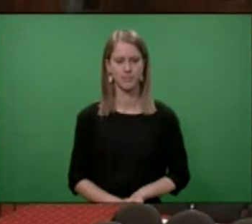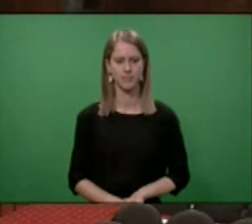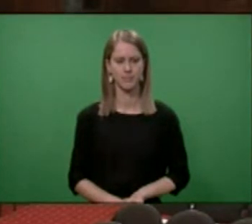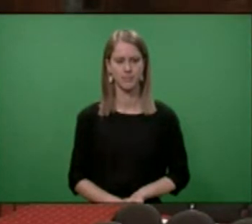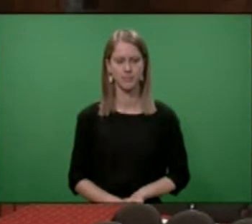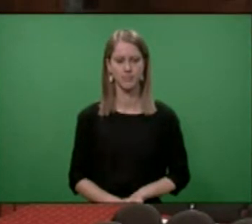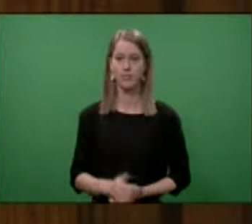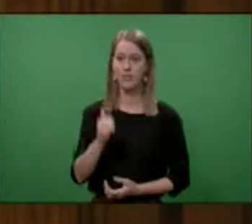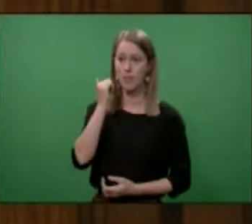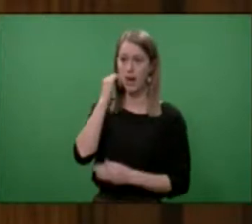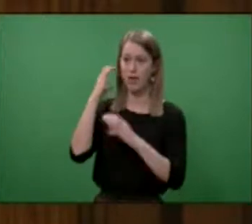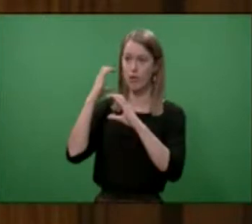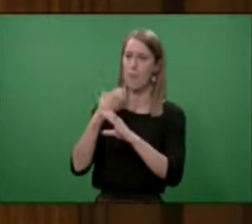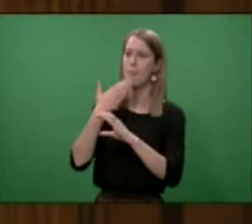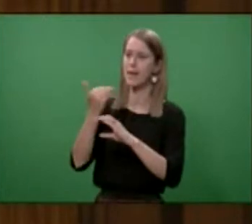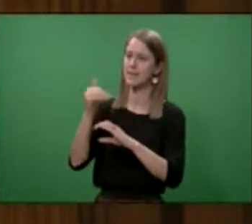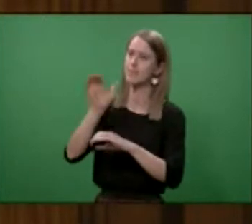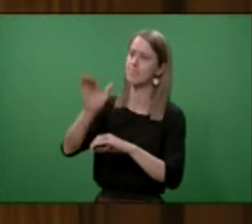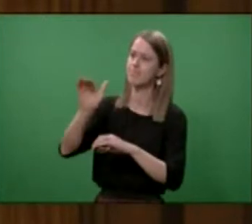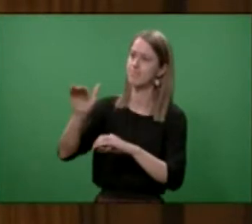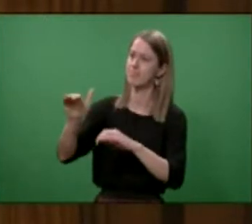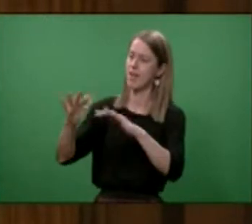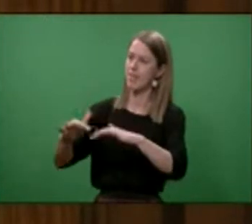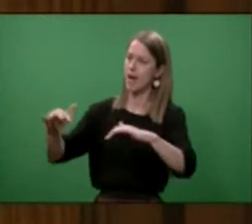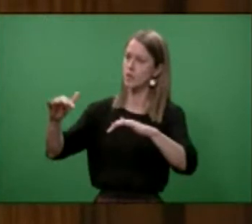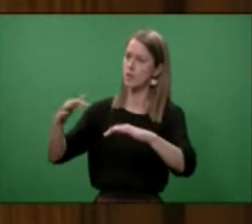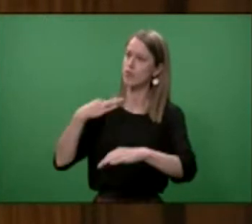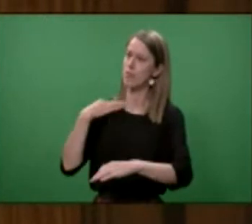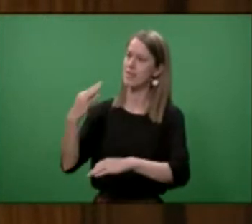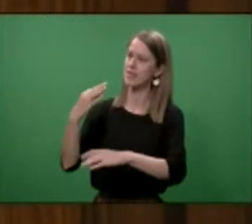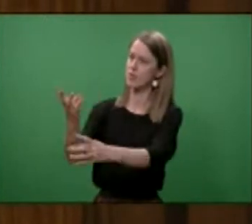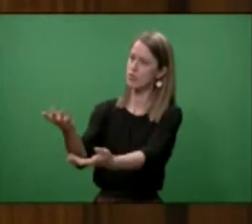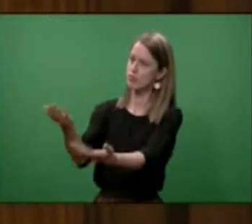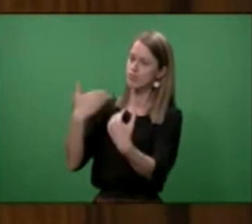Black Rod, please summon the House of Representatives.